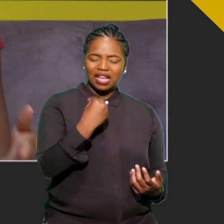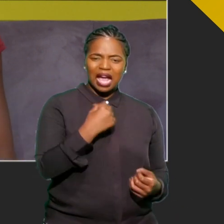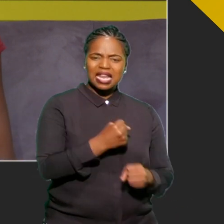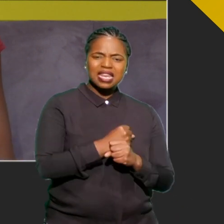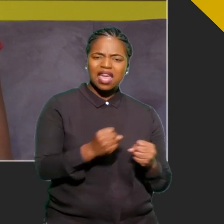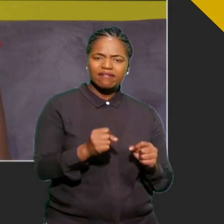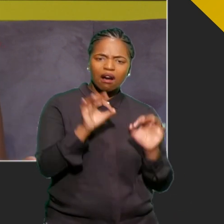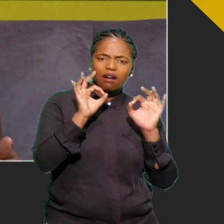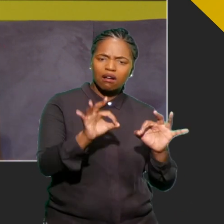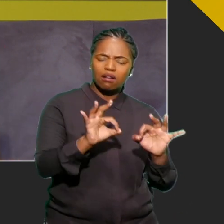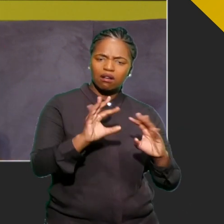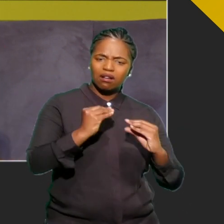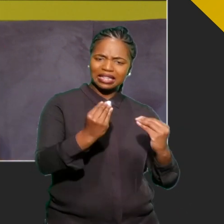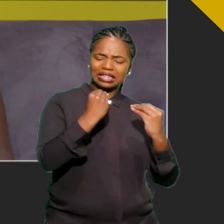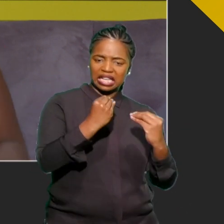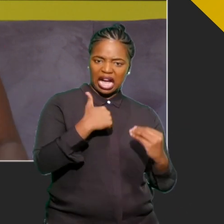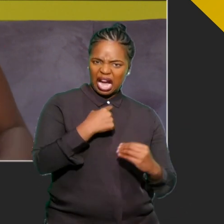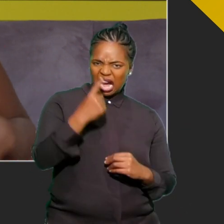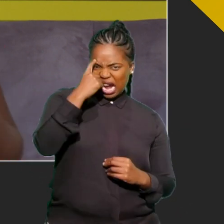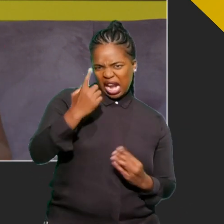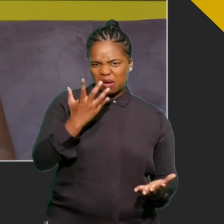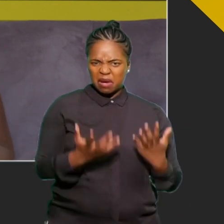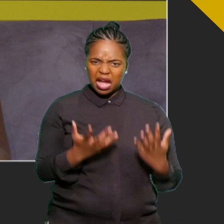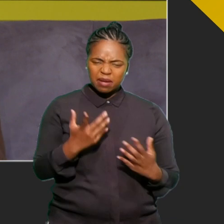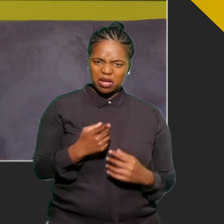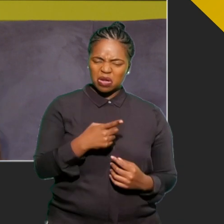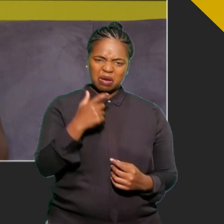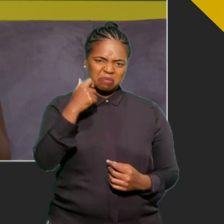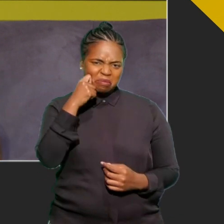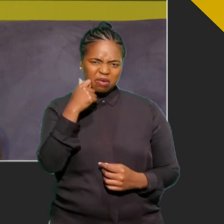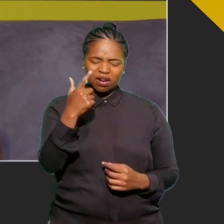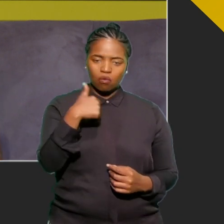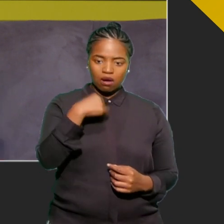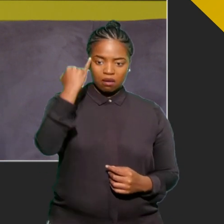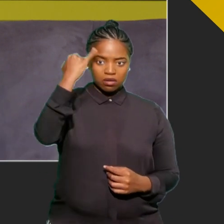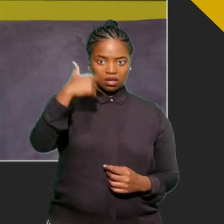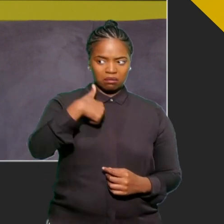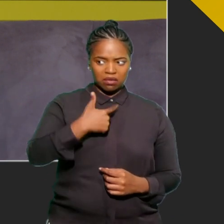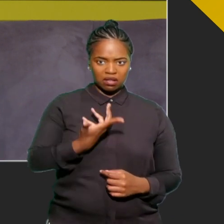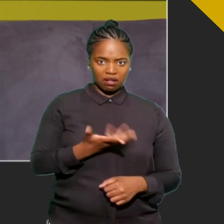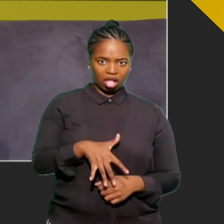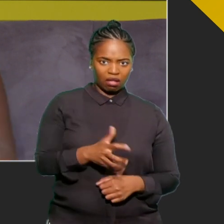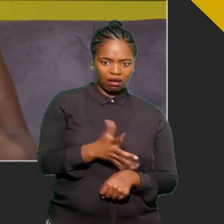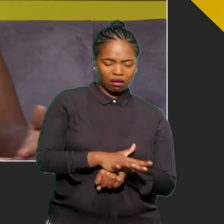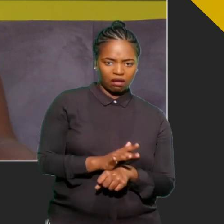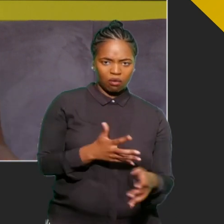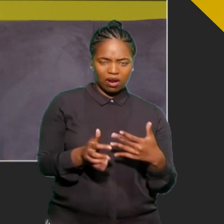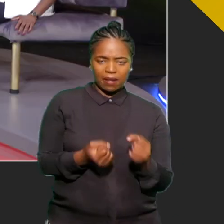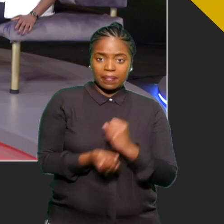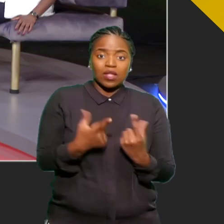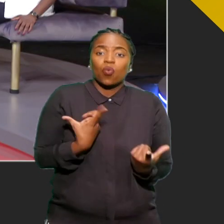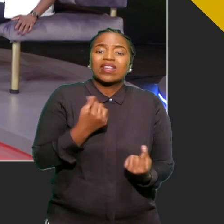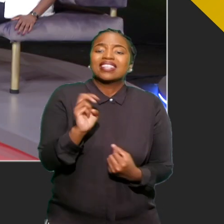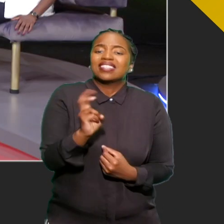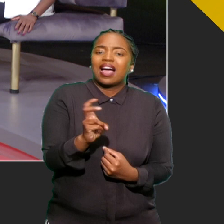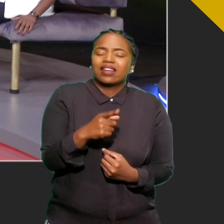tshofa mbed ba bang ba mputa ra ha nebe ke no gokologa mo fase gore ke no imagine gore le nna ka letsa jila mafelelo nako dirang go bana ko